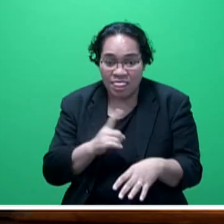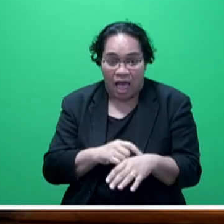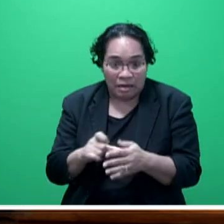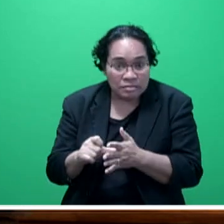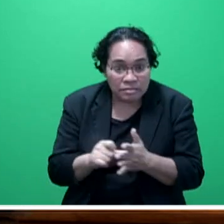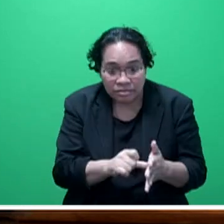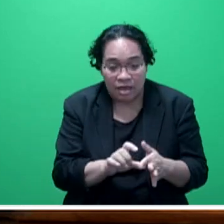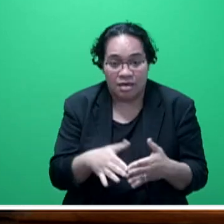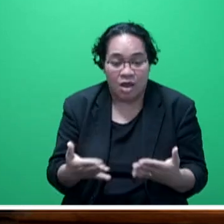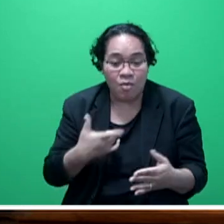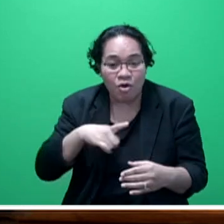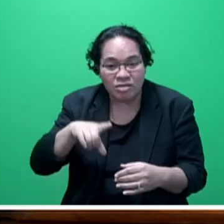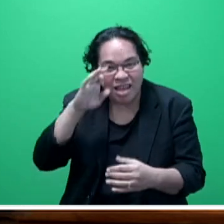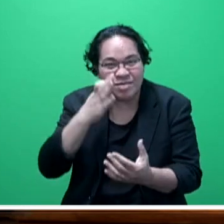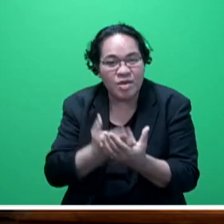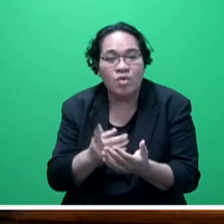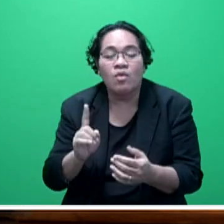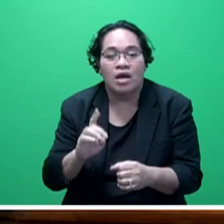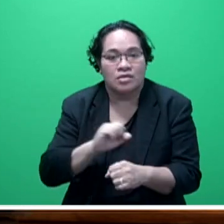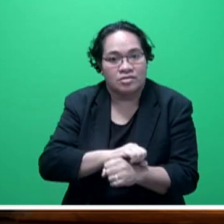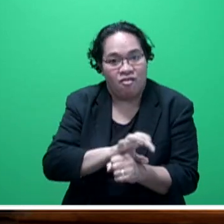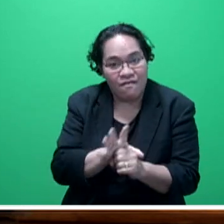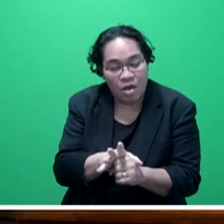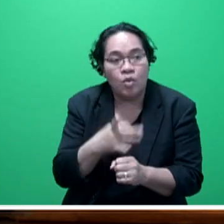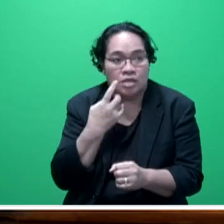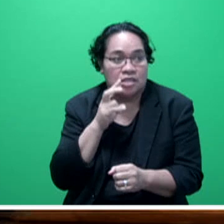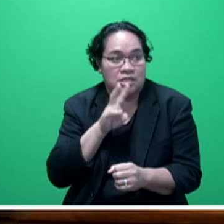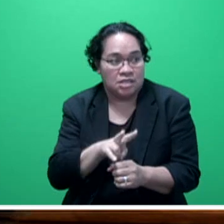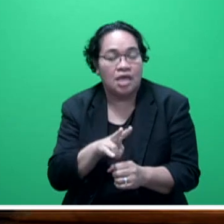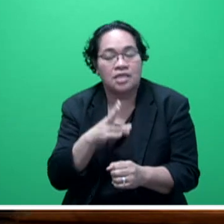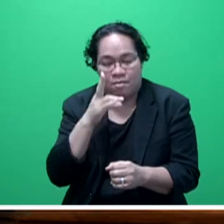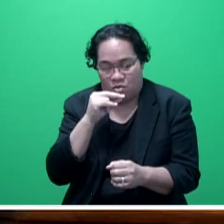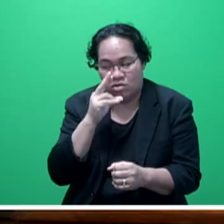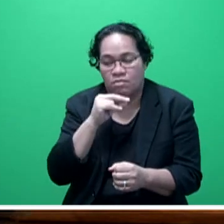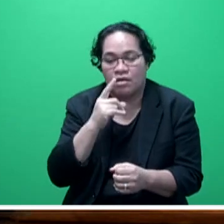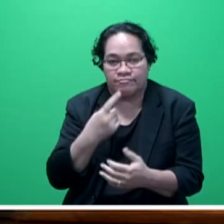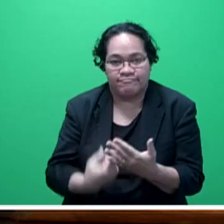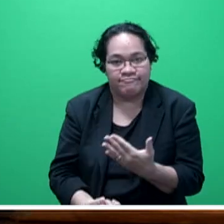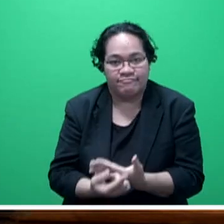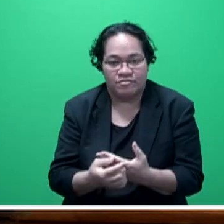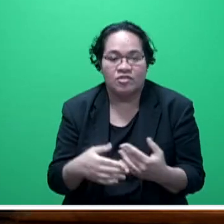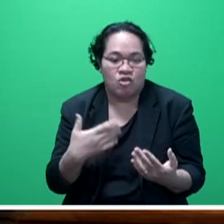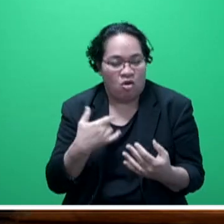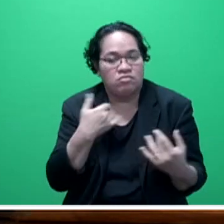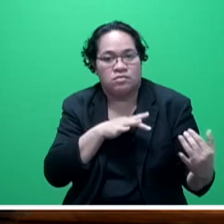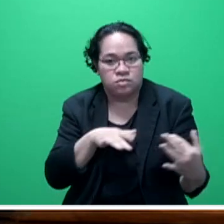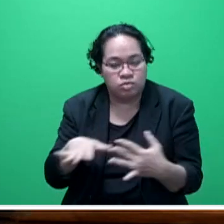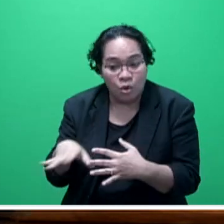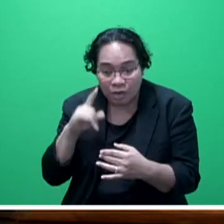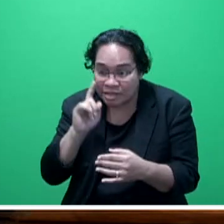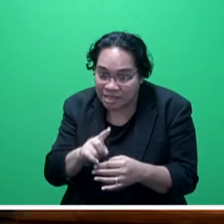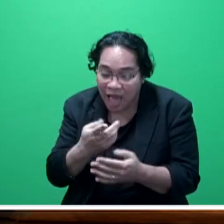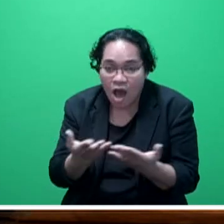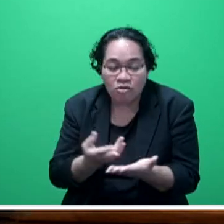are experiencing with COVID-19, we are seeing that this is possible. We are seeing the resilience of